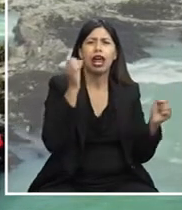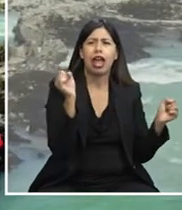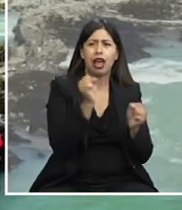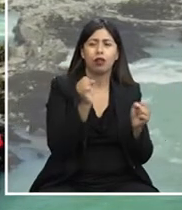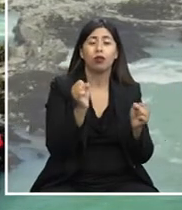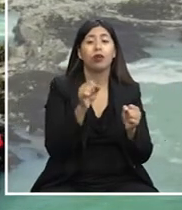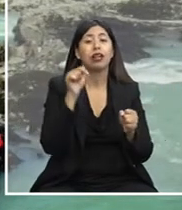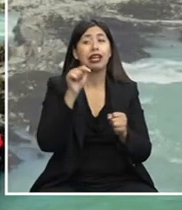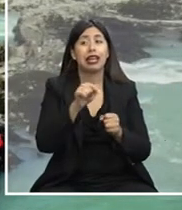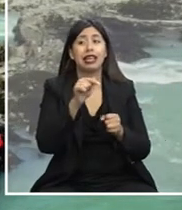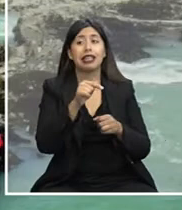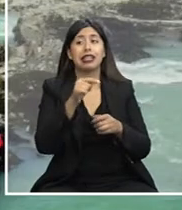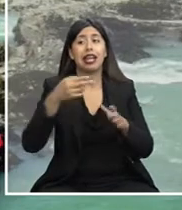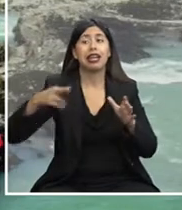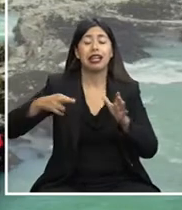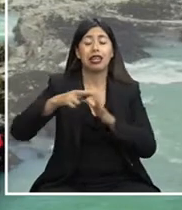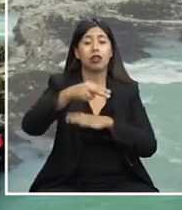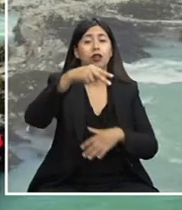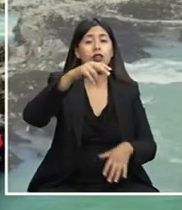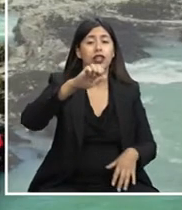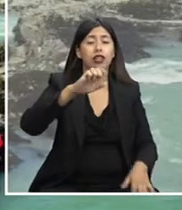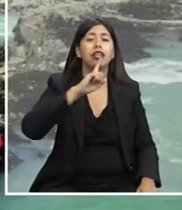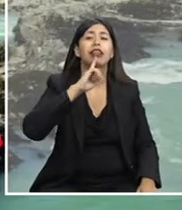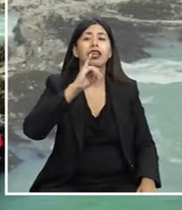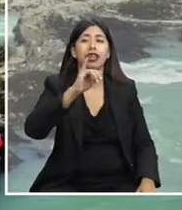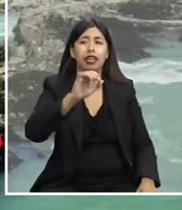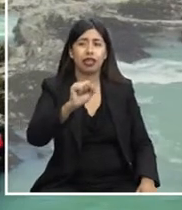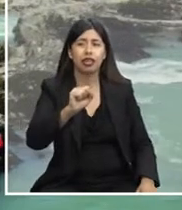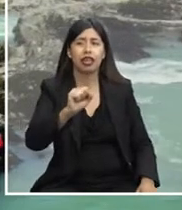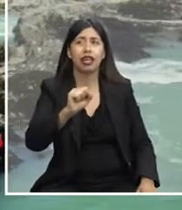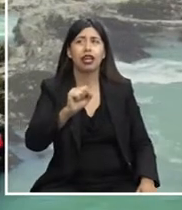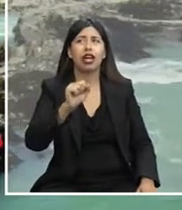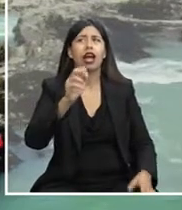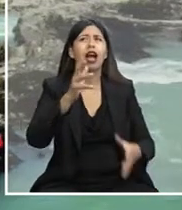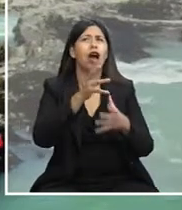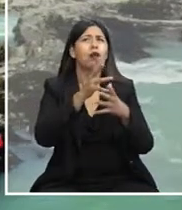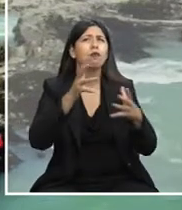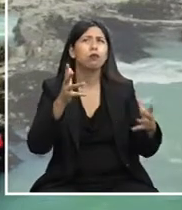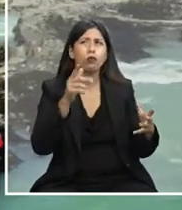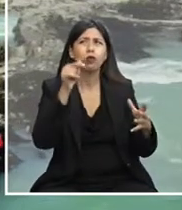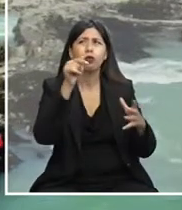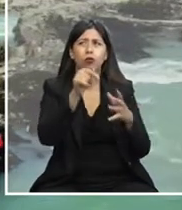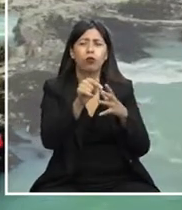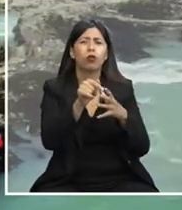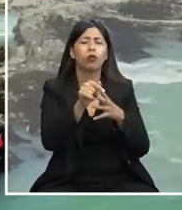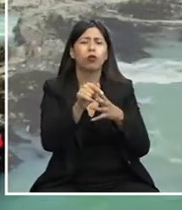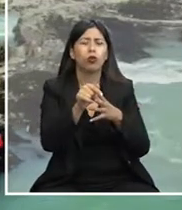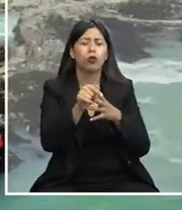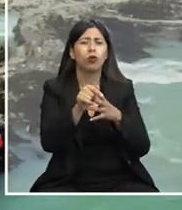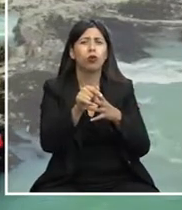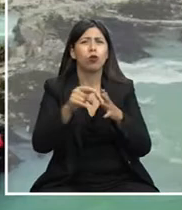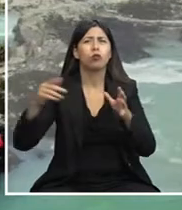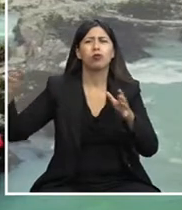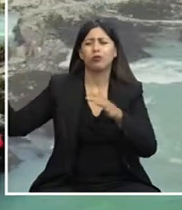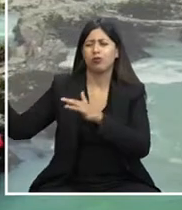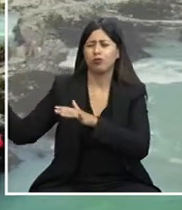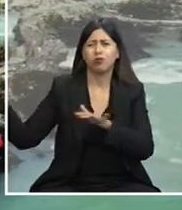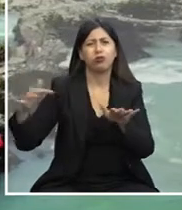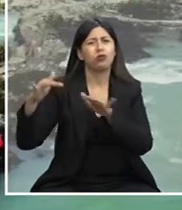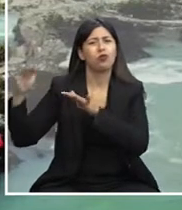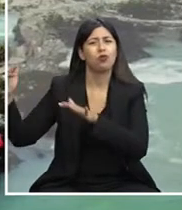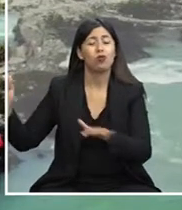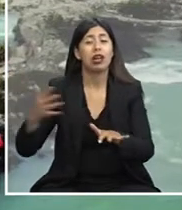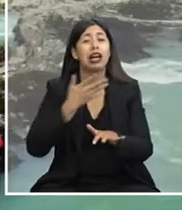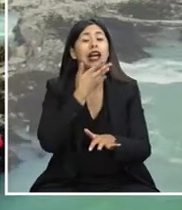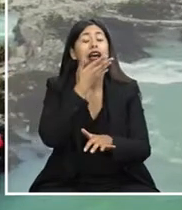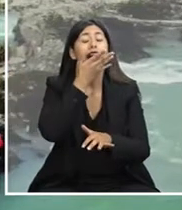sediment eroded from the bottom of the glacier. So you can see how rivers coming from catchments with lots of glaciers versus not lots